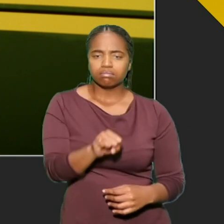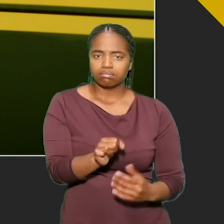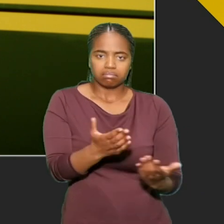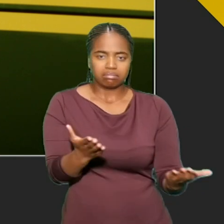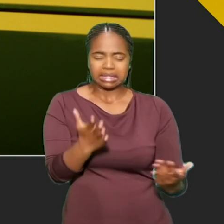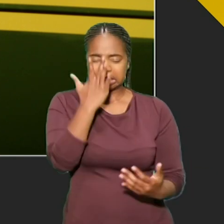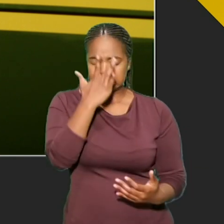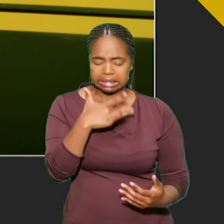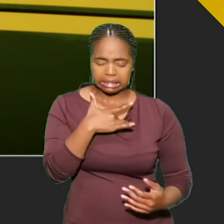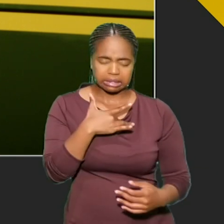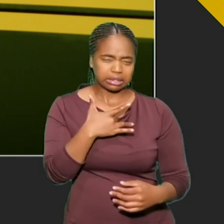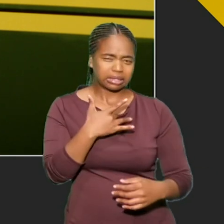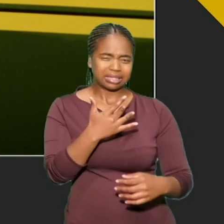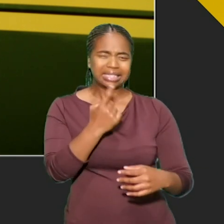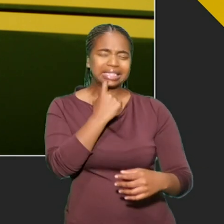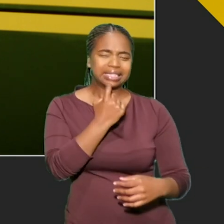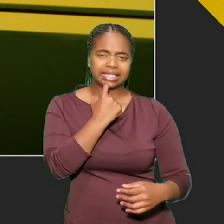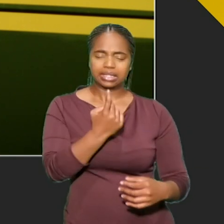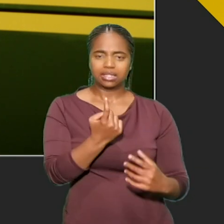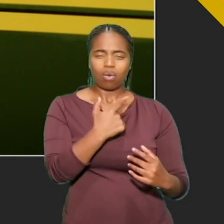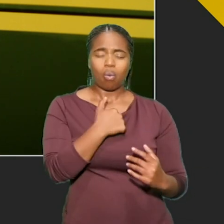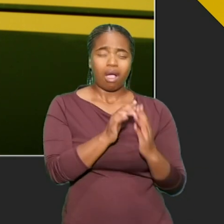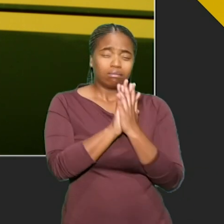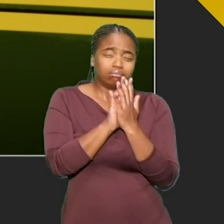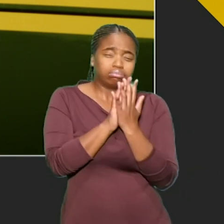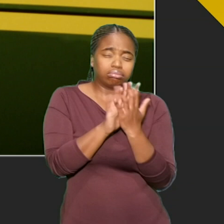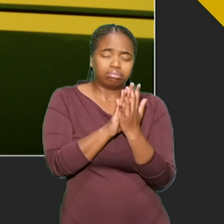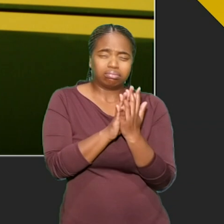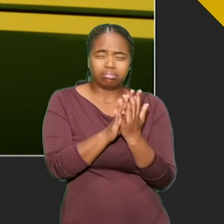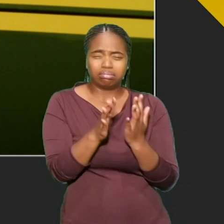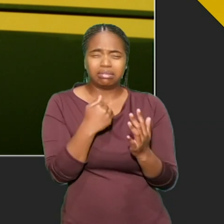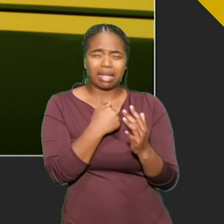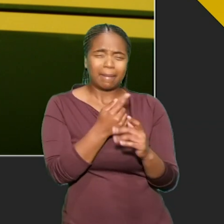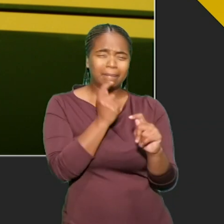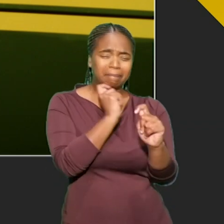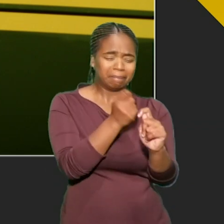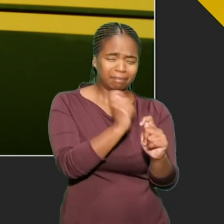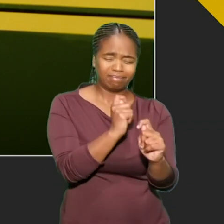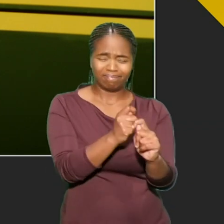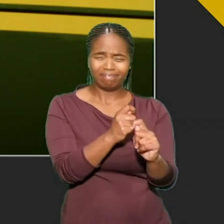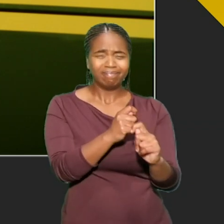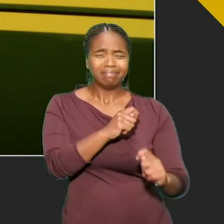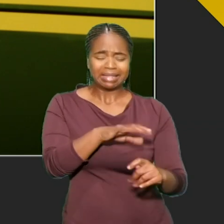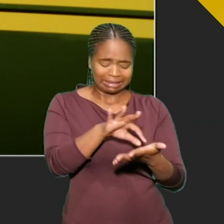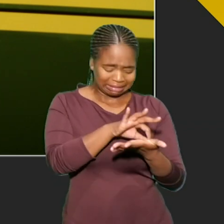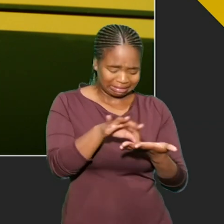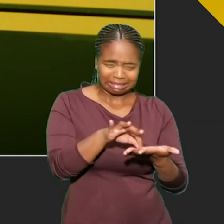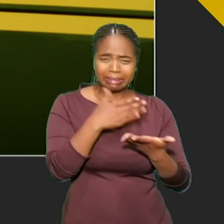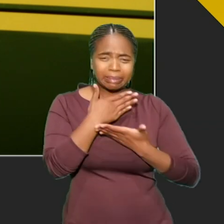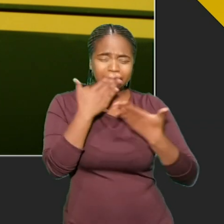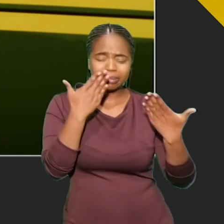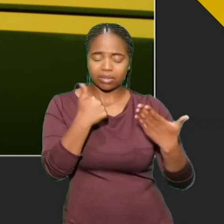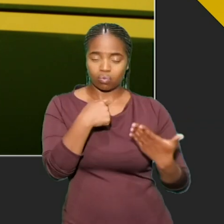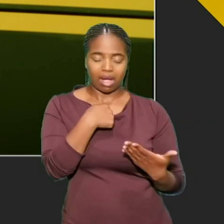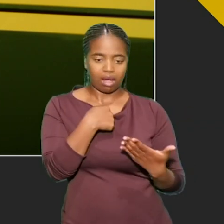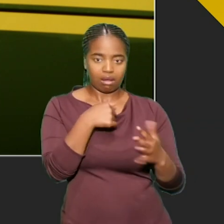of sickness and illnesses in various spaces, but even more so abantu abahlala in slums, abahlala endaweni that are not well orchestrated, that lead us